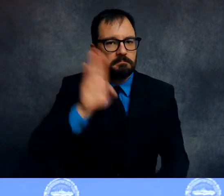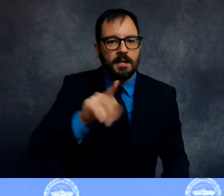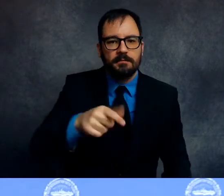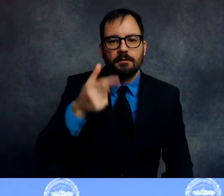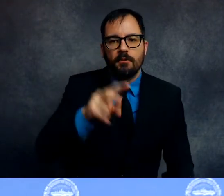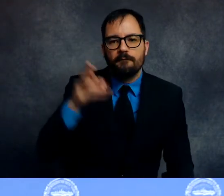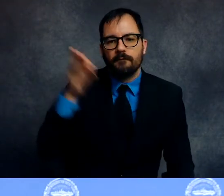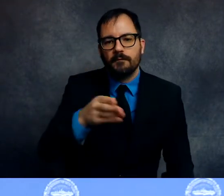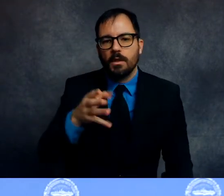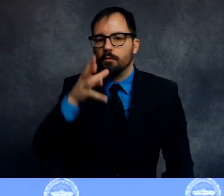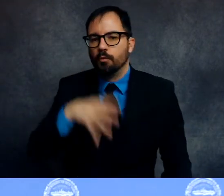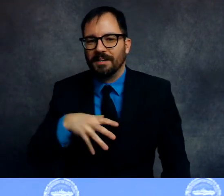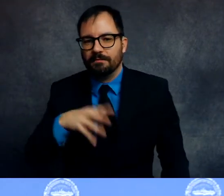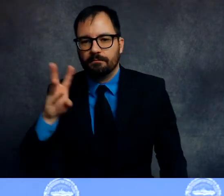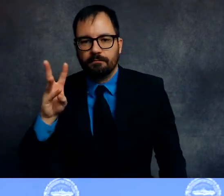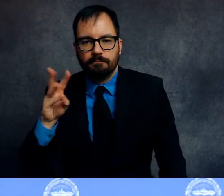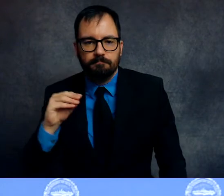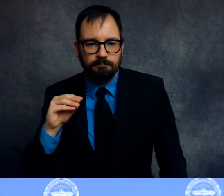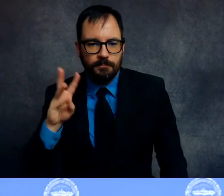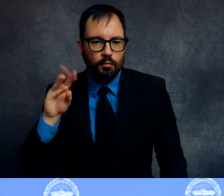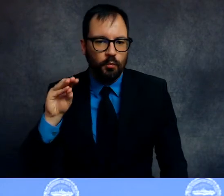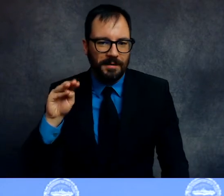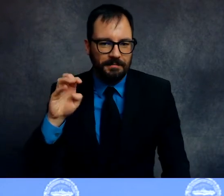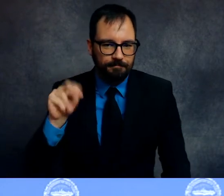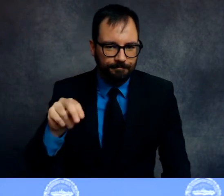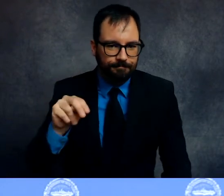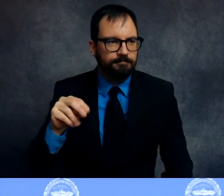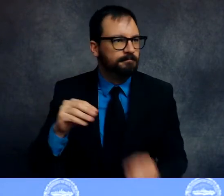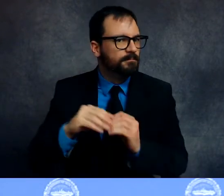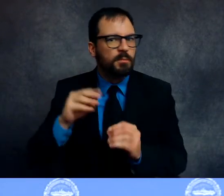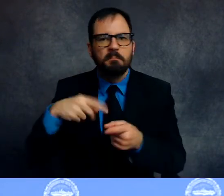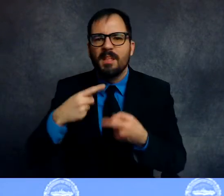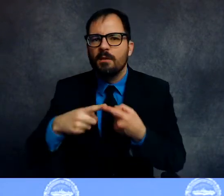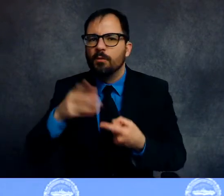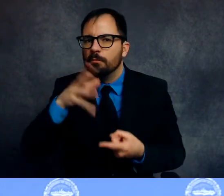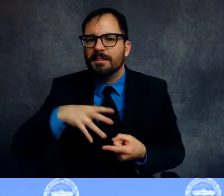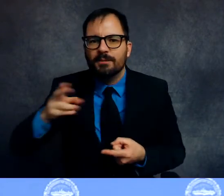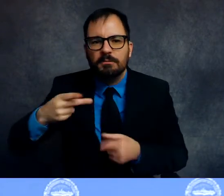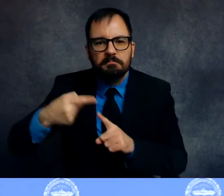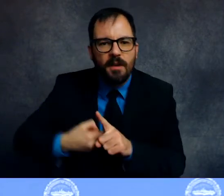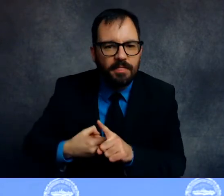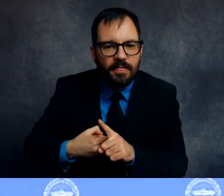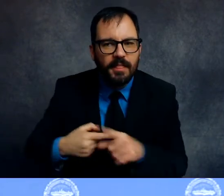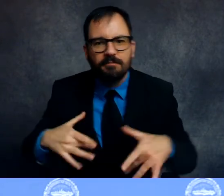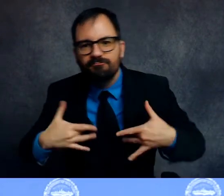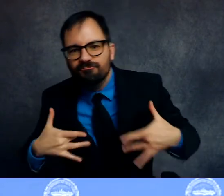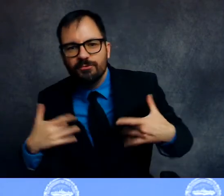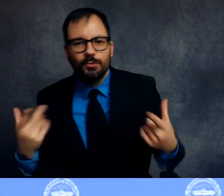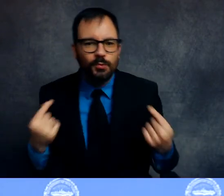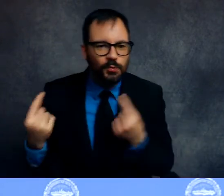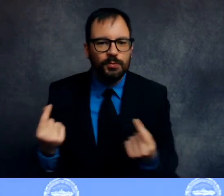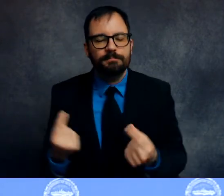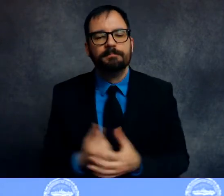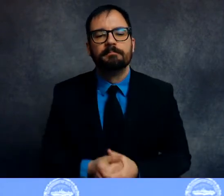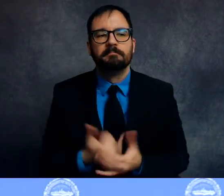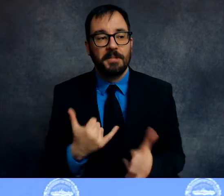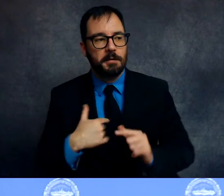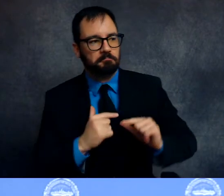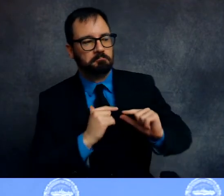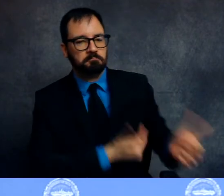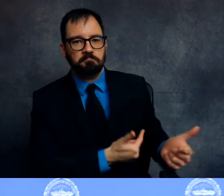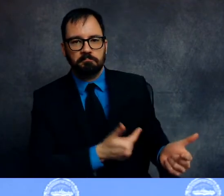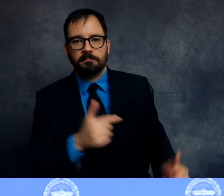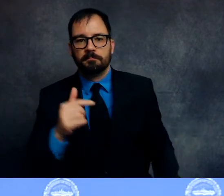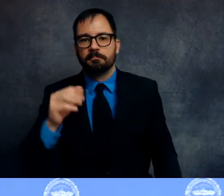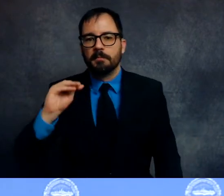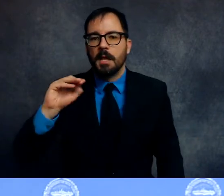Valdez, is leading the way in the city. We can learn more by going to boston.gov/women. To